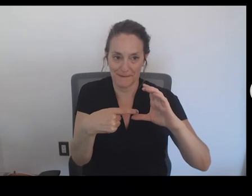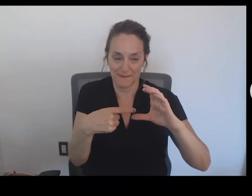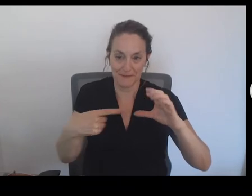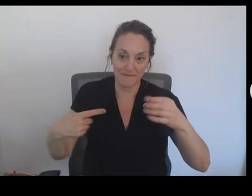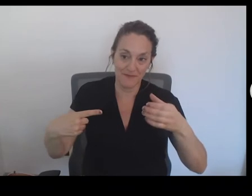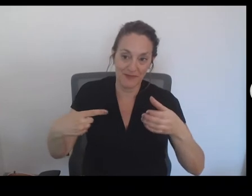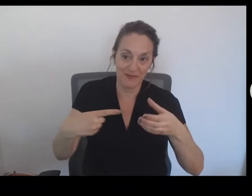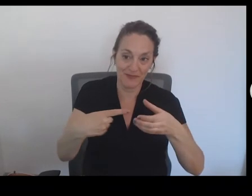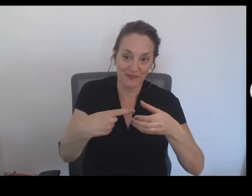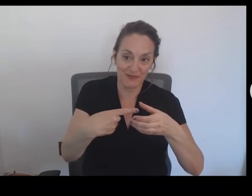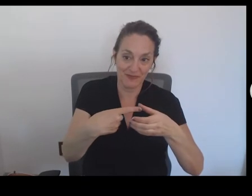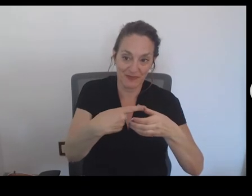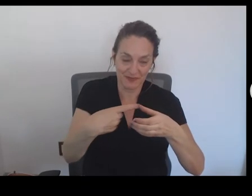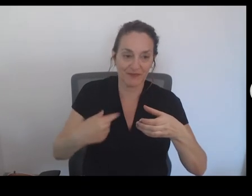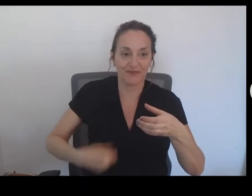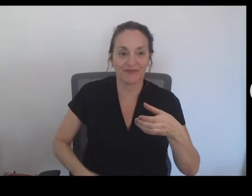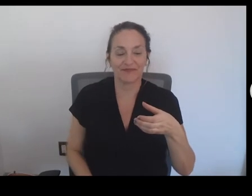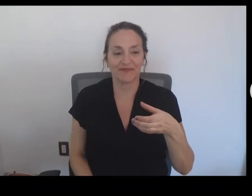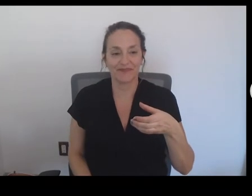hole.